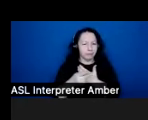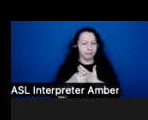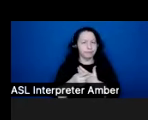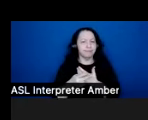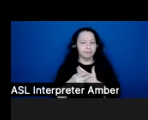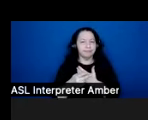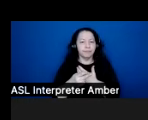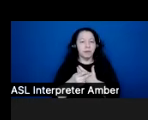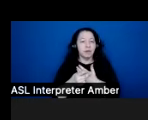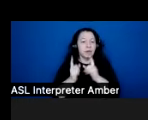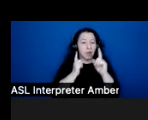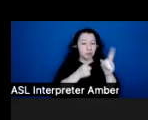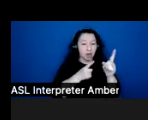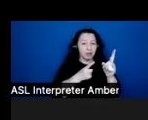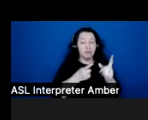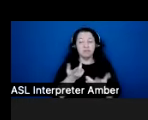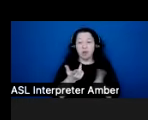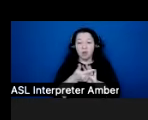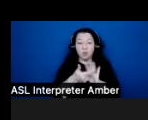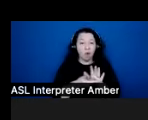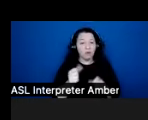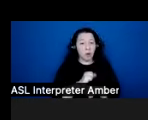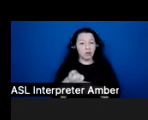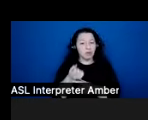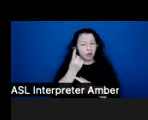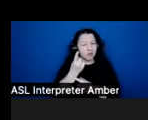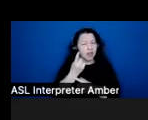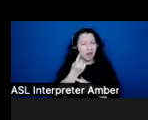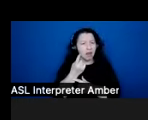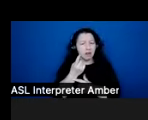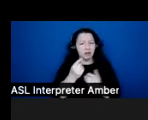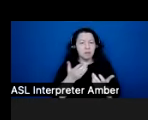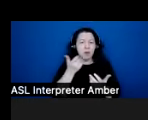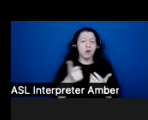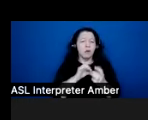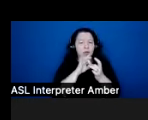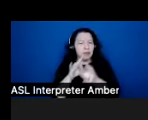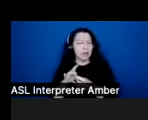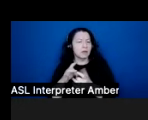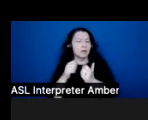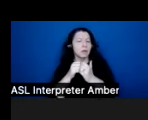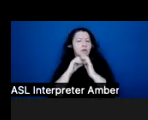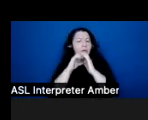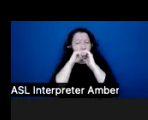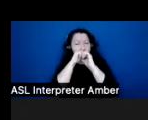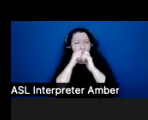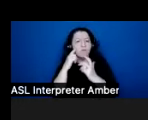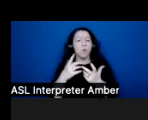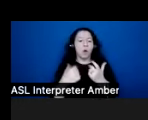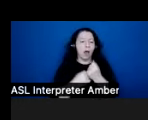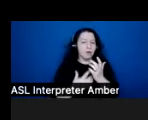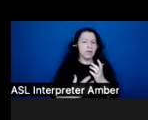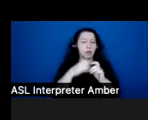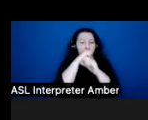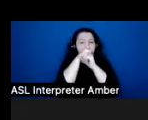is to understand laws and practices related to confidentiality for advocates.